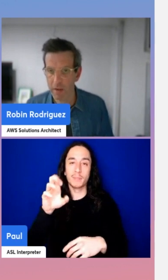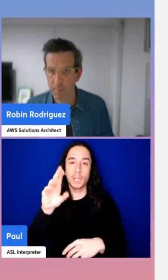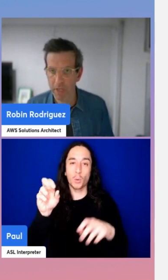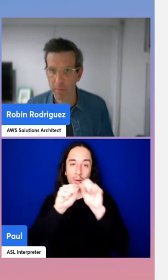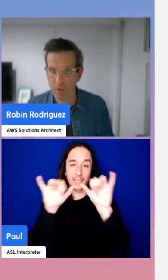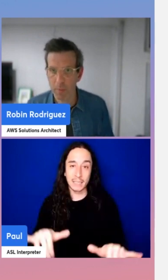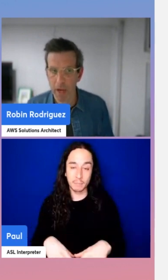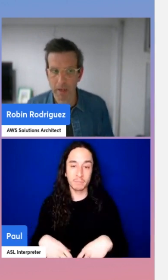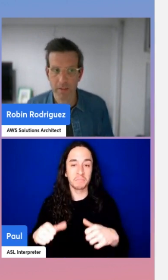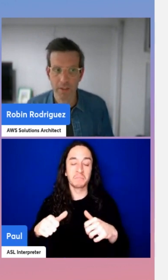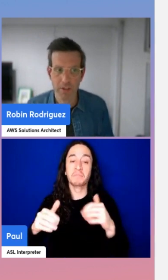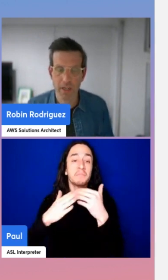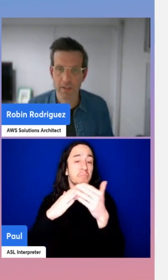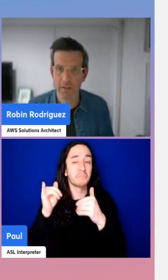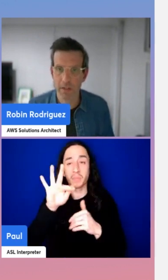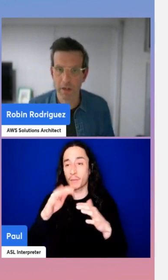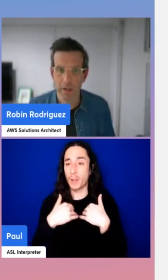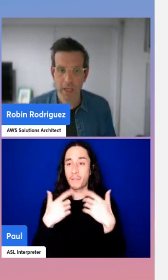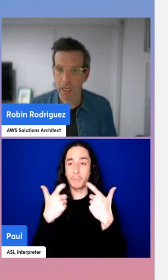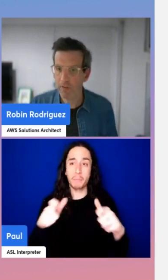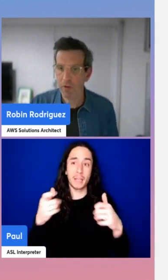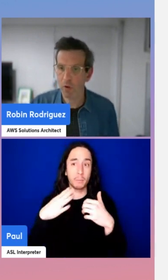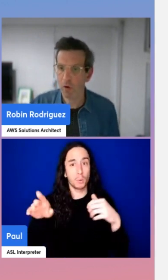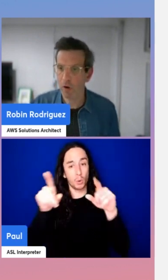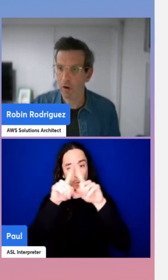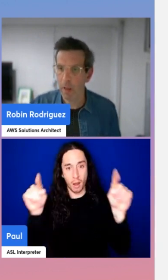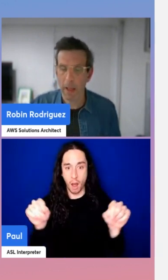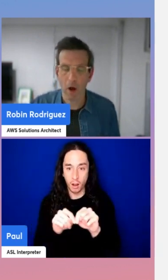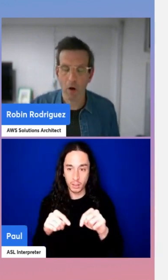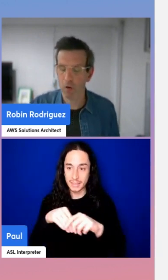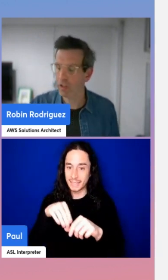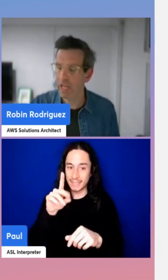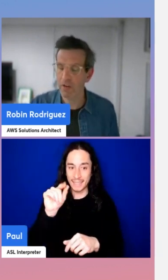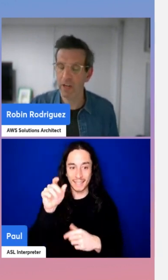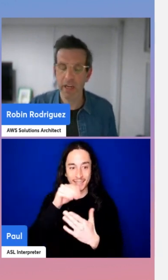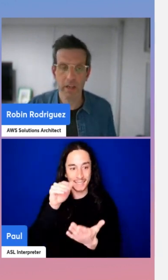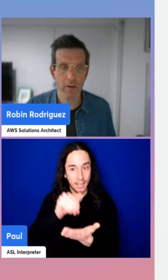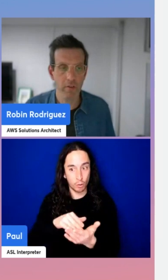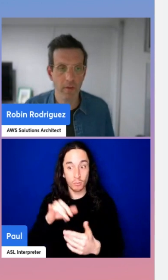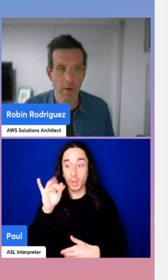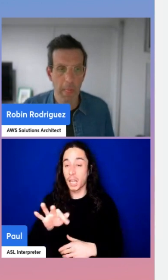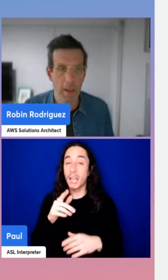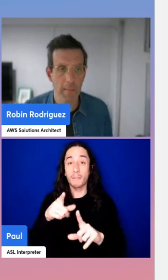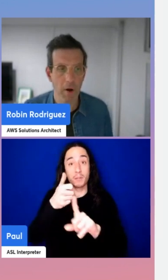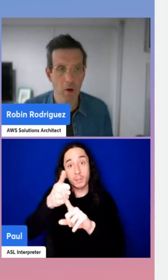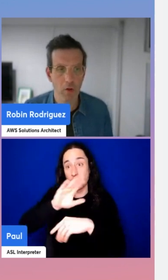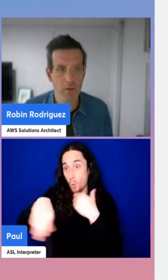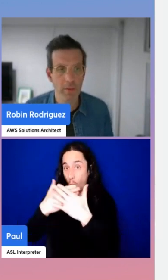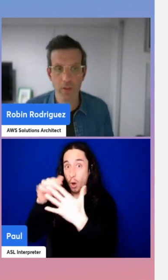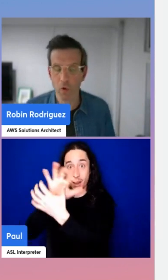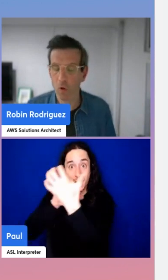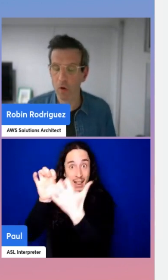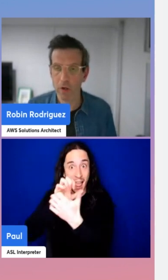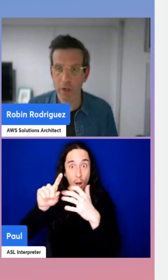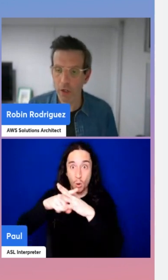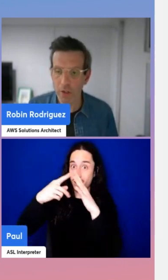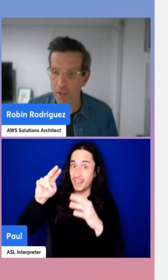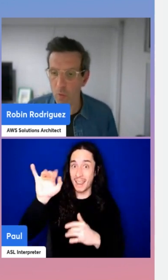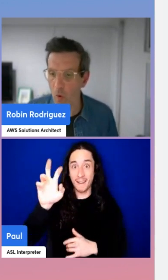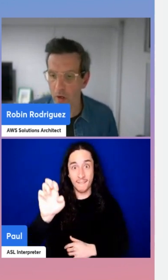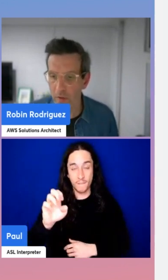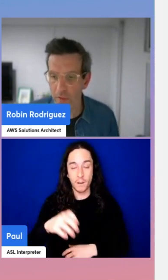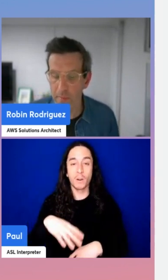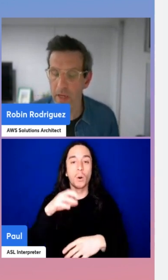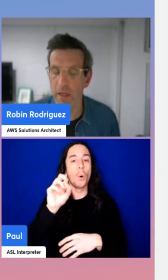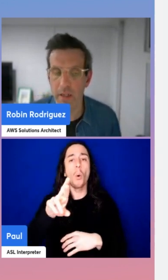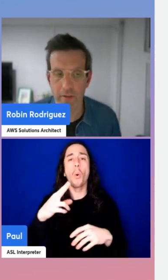that big blue box in your data center, if you're all cloud native, all over the place, or you're using